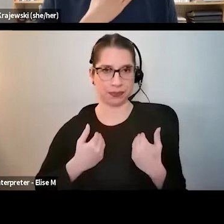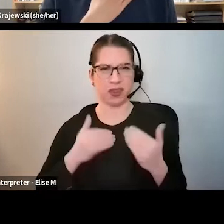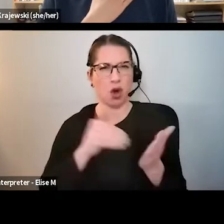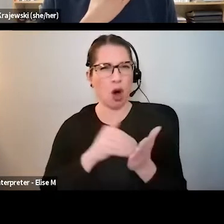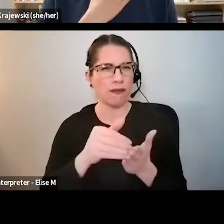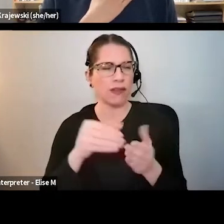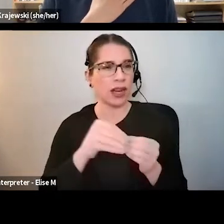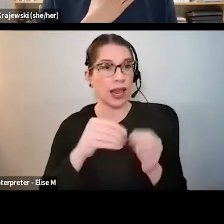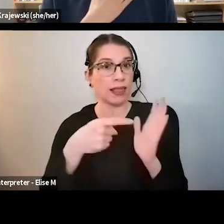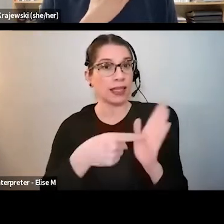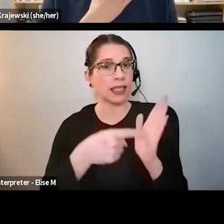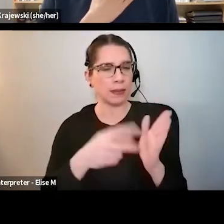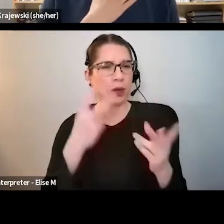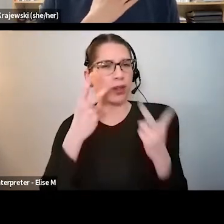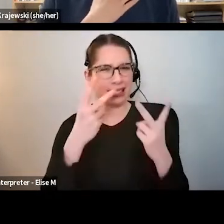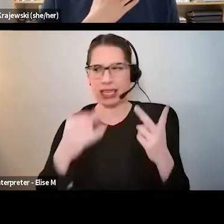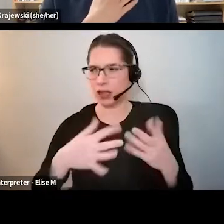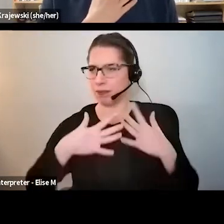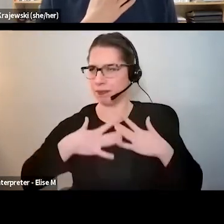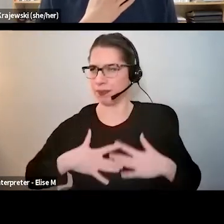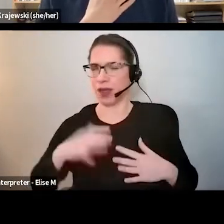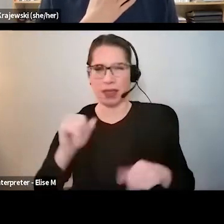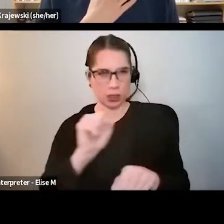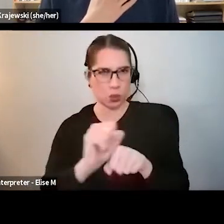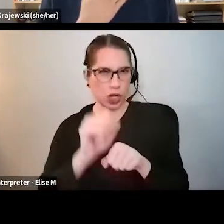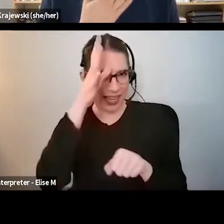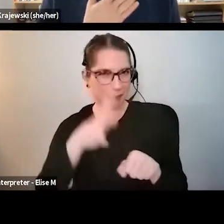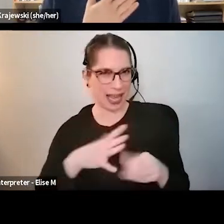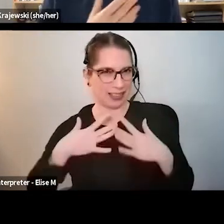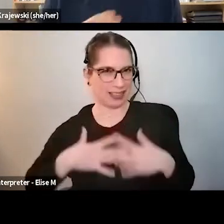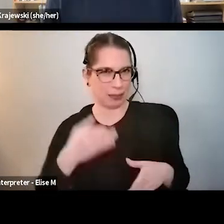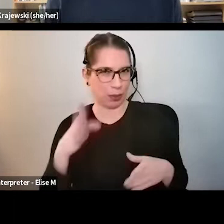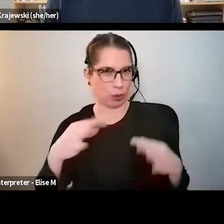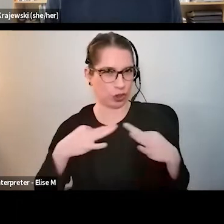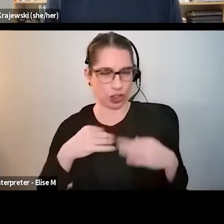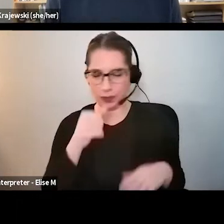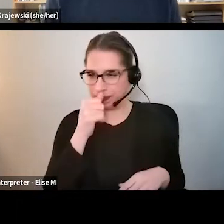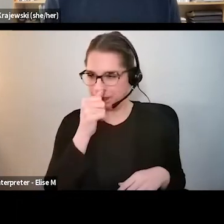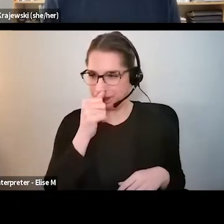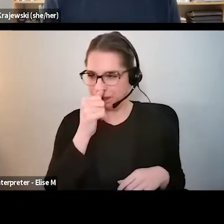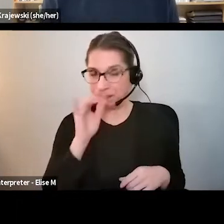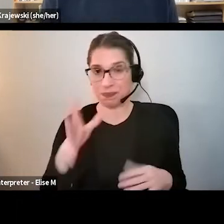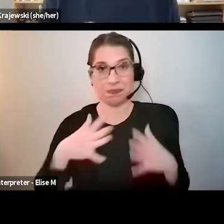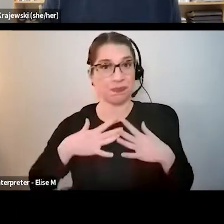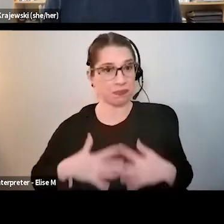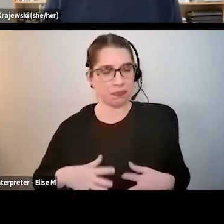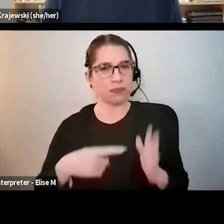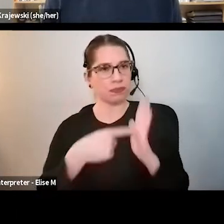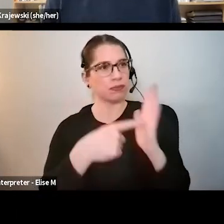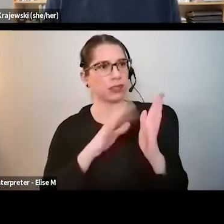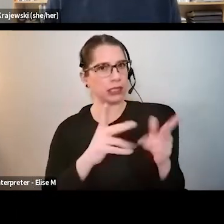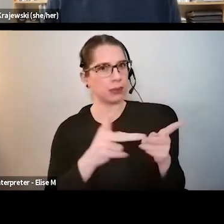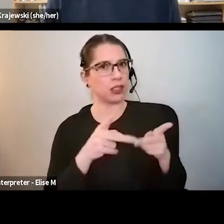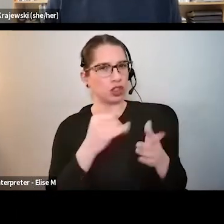man's attire of overalls or these blue shirts. And this wardrobe speaks to his position as an artist worker